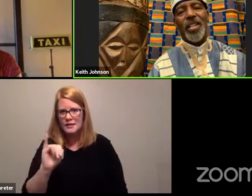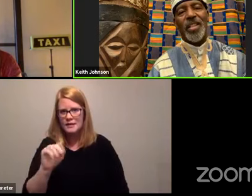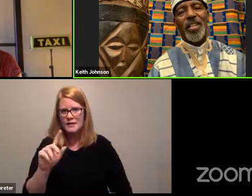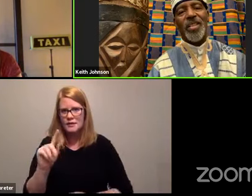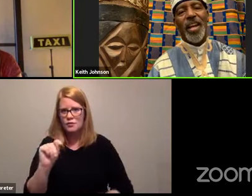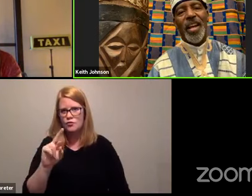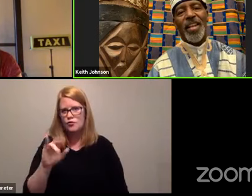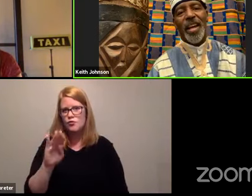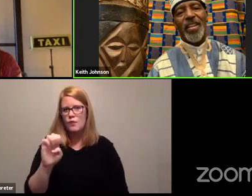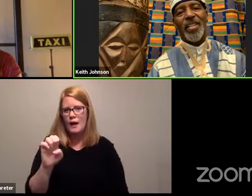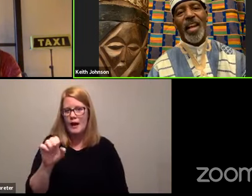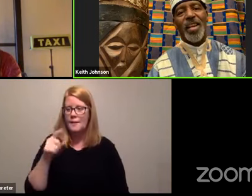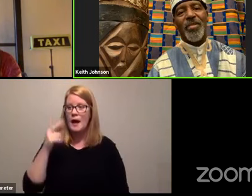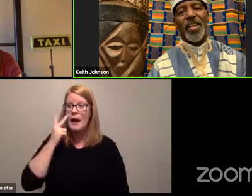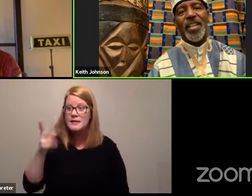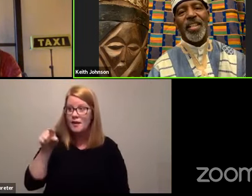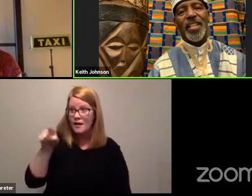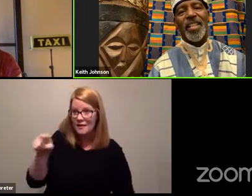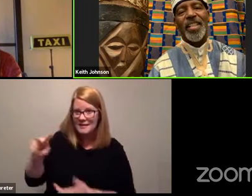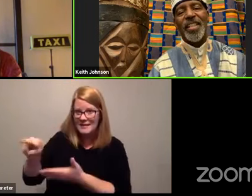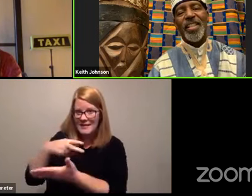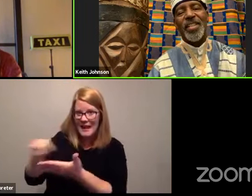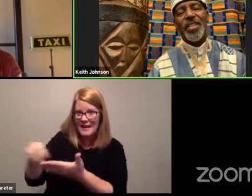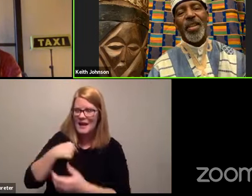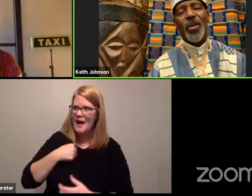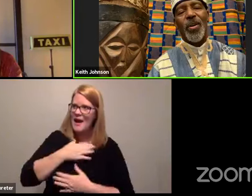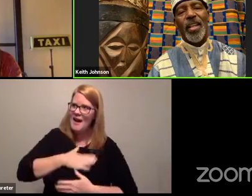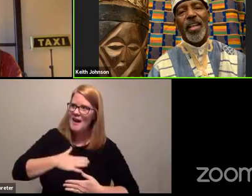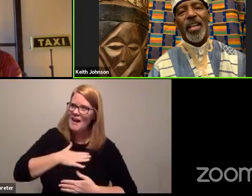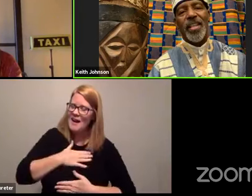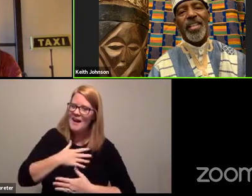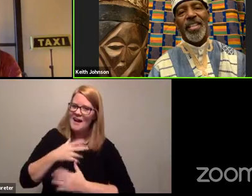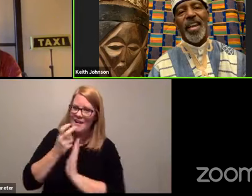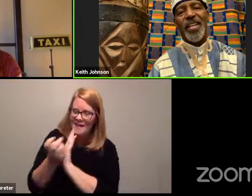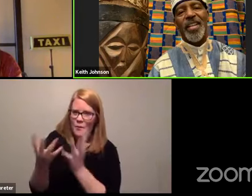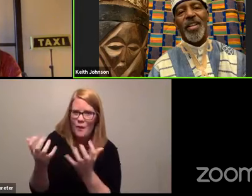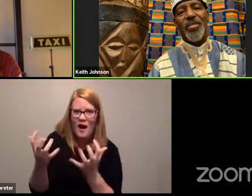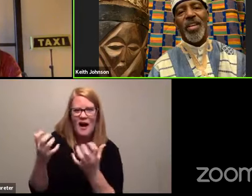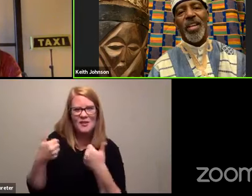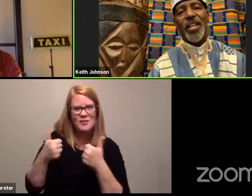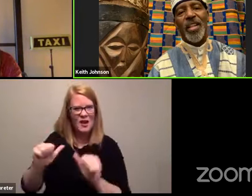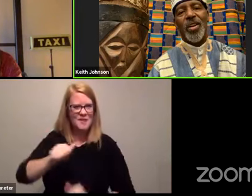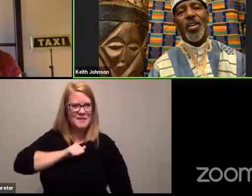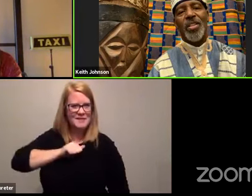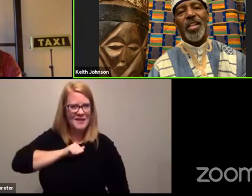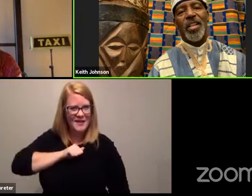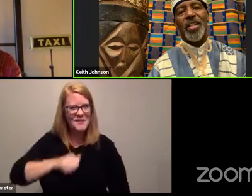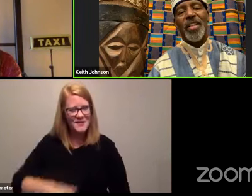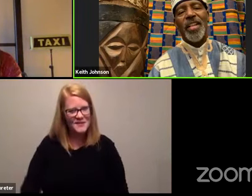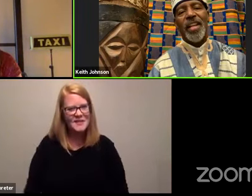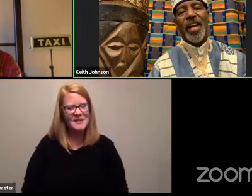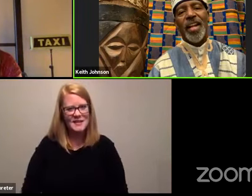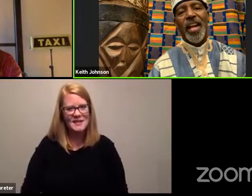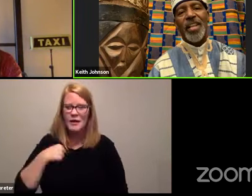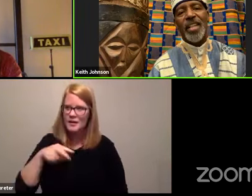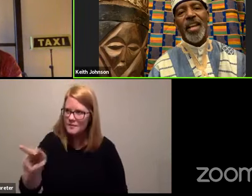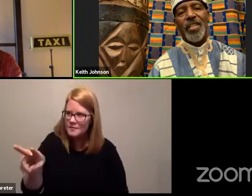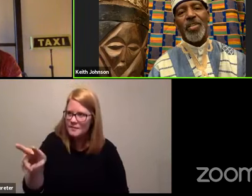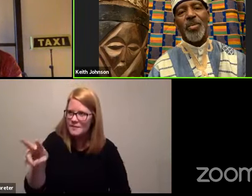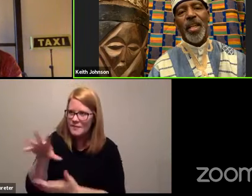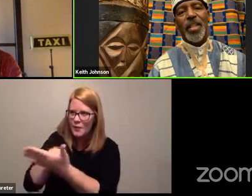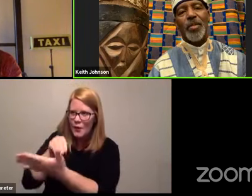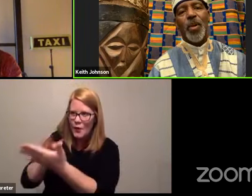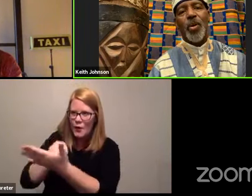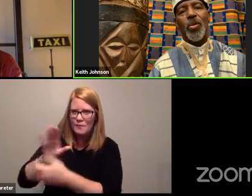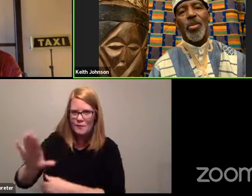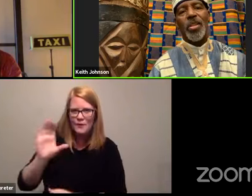I want to do that. That looks like fun. So in the understanding of learning the culture, I got a chance